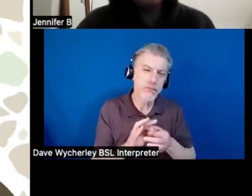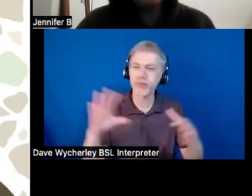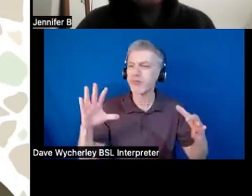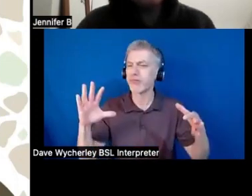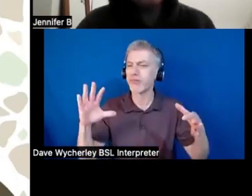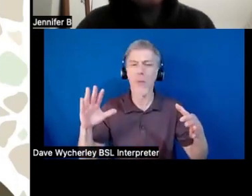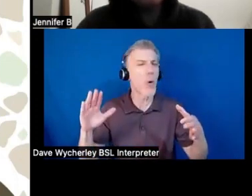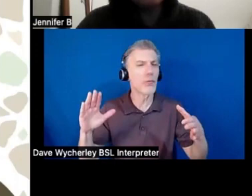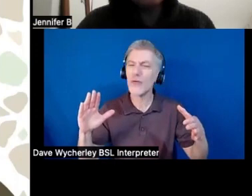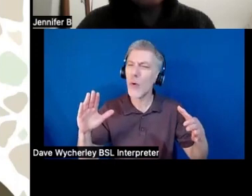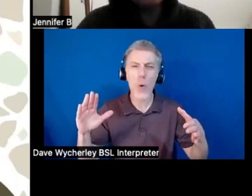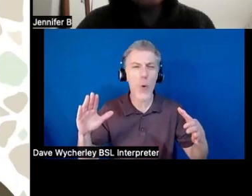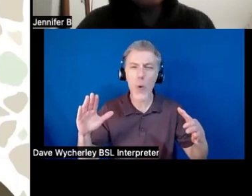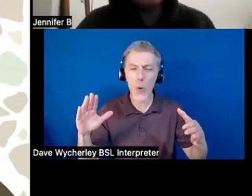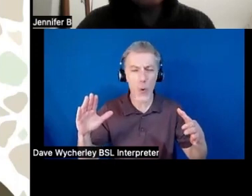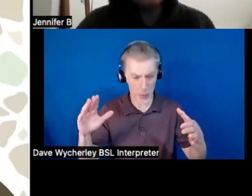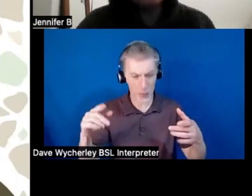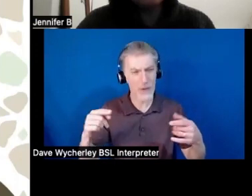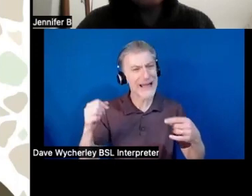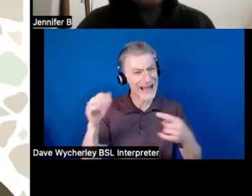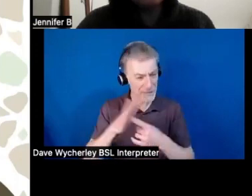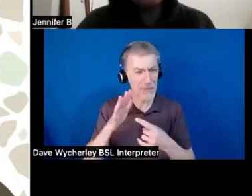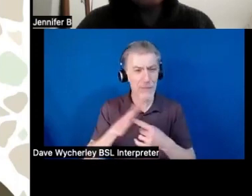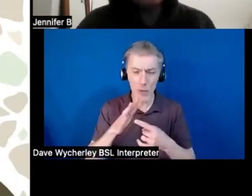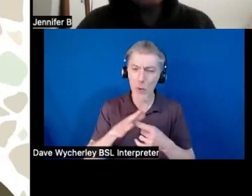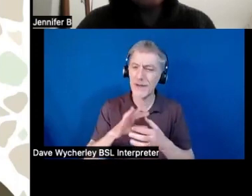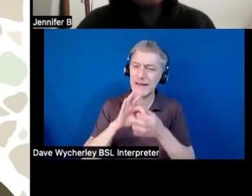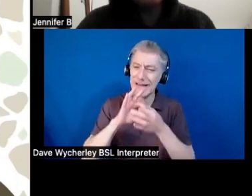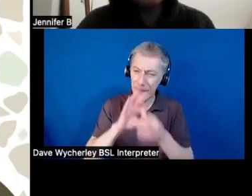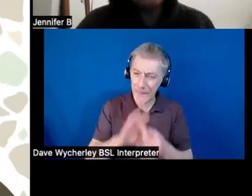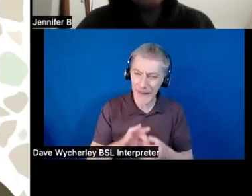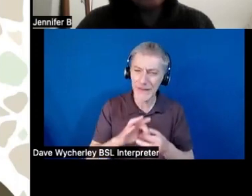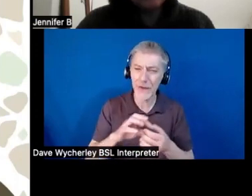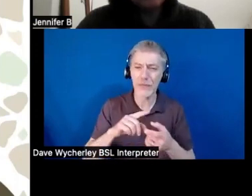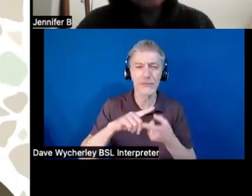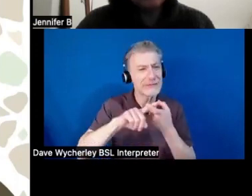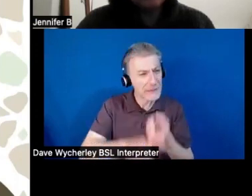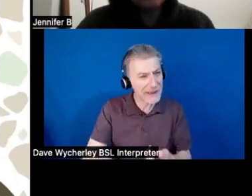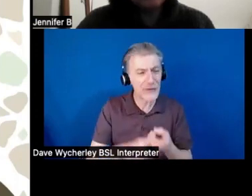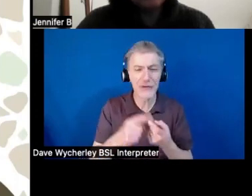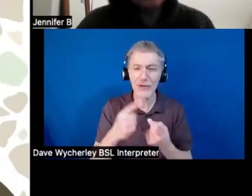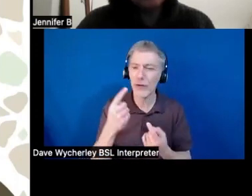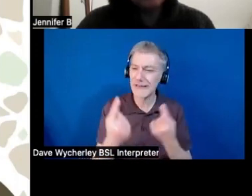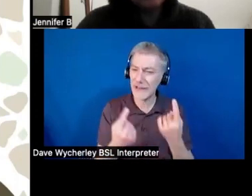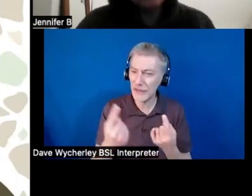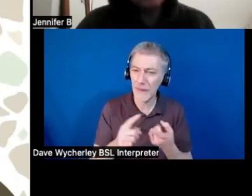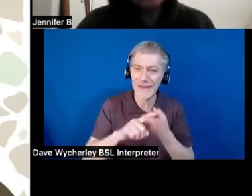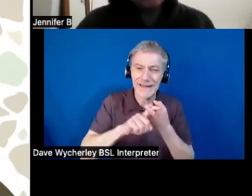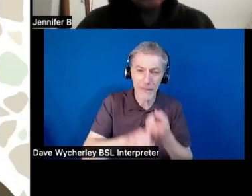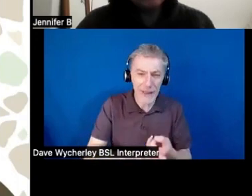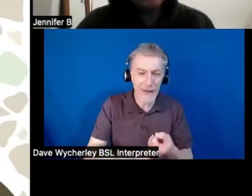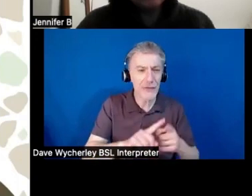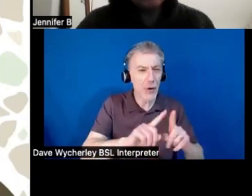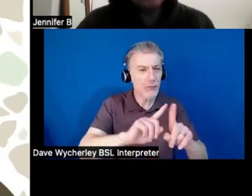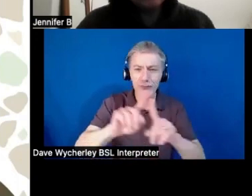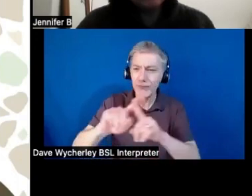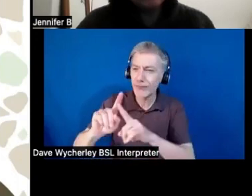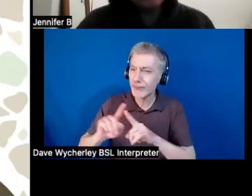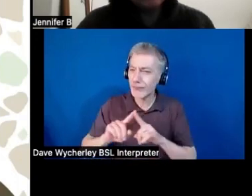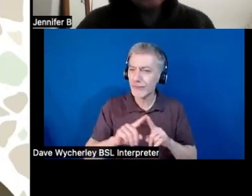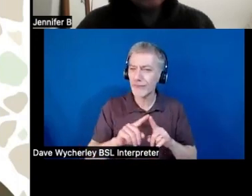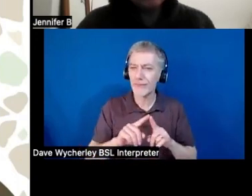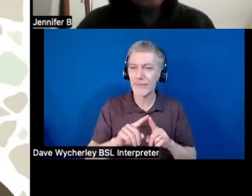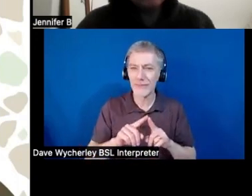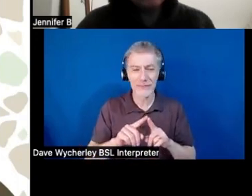And for me, interdependence is very much at the heart of so much Crip thinking and Crip work. And so I wonder if, which maybe feels a